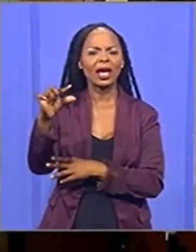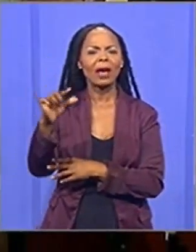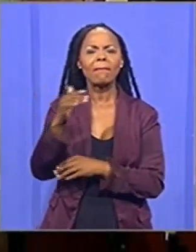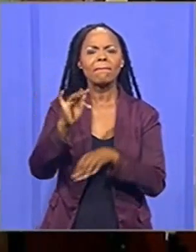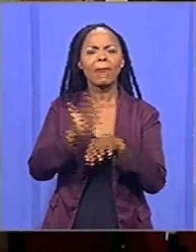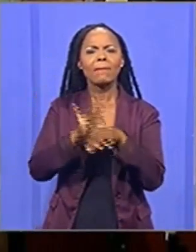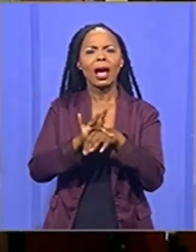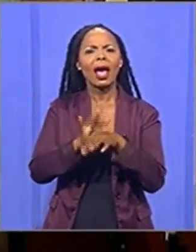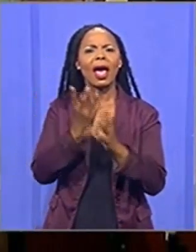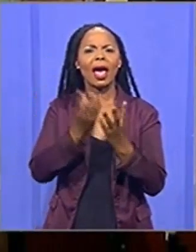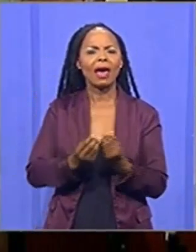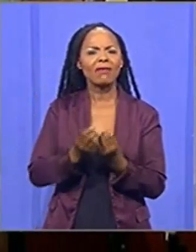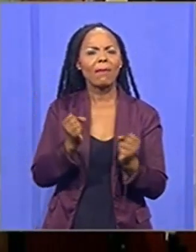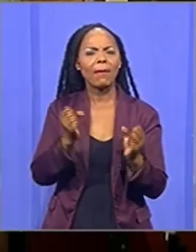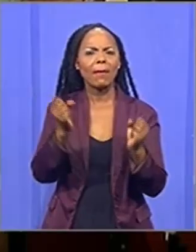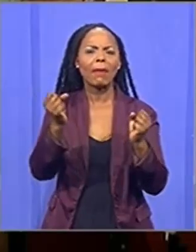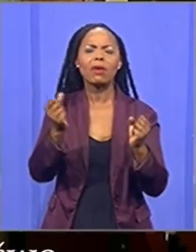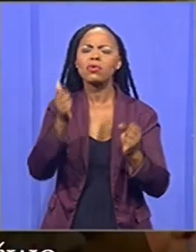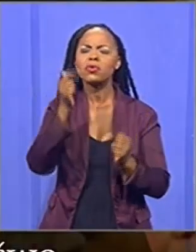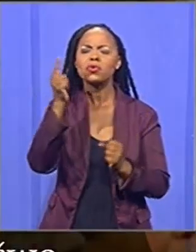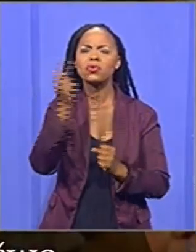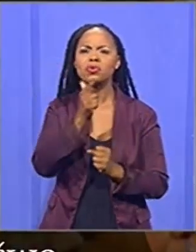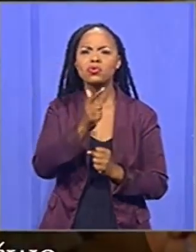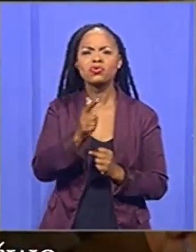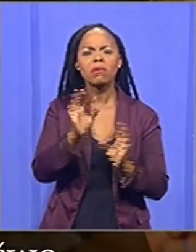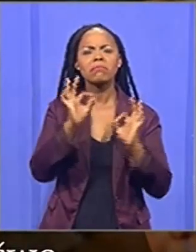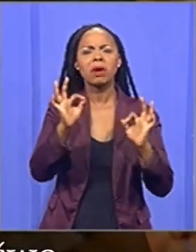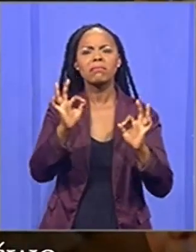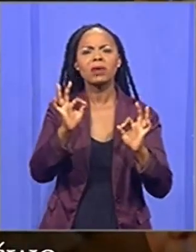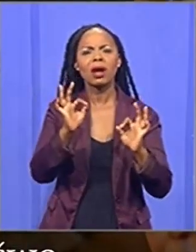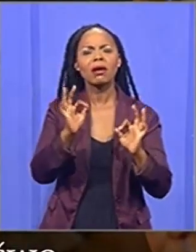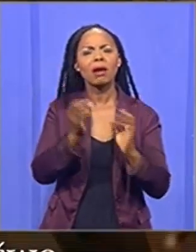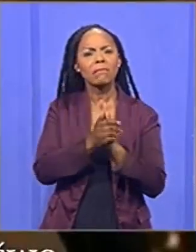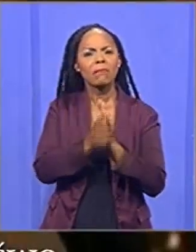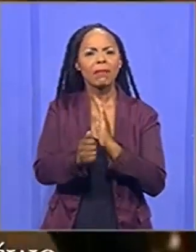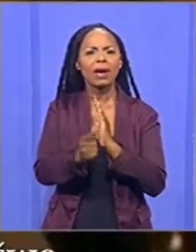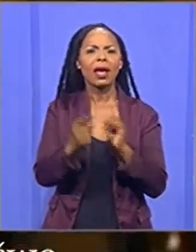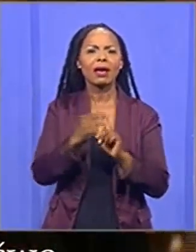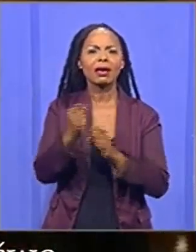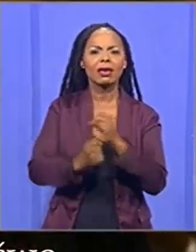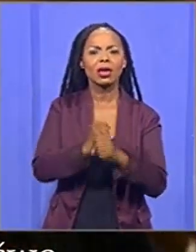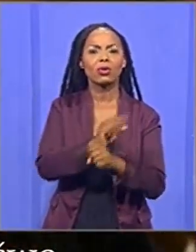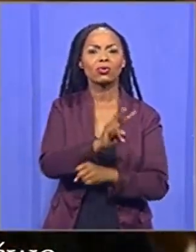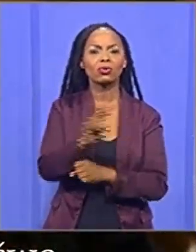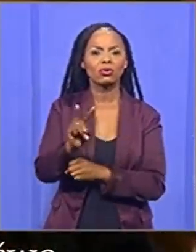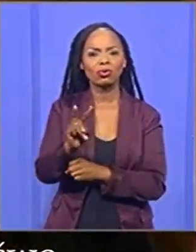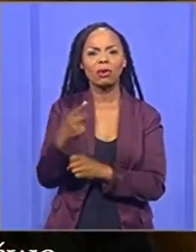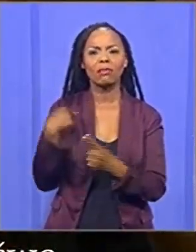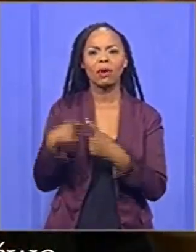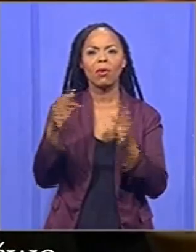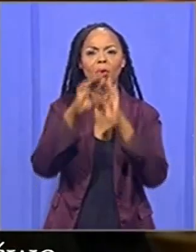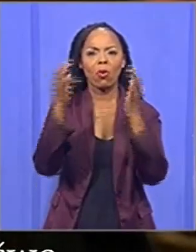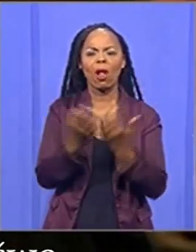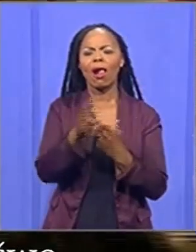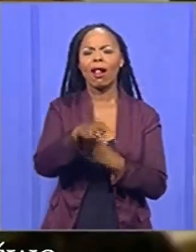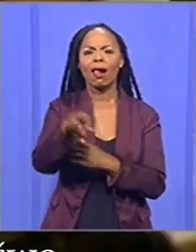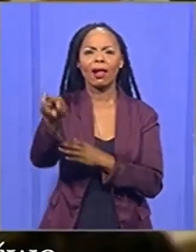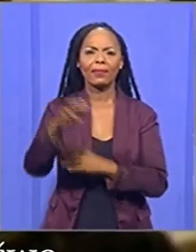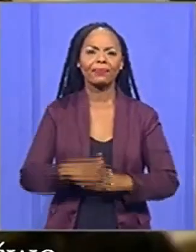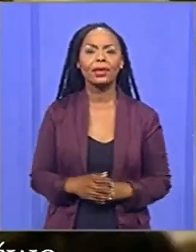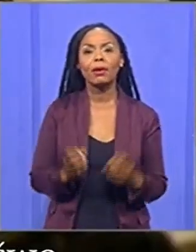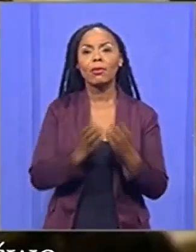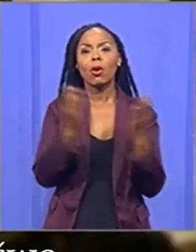e bohlokwa a dira mošomo o mobotse wo o gagabilego mengwaga e 20 go ralala le lefase. Bao ba bego